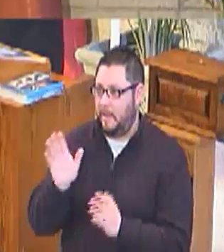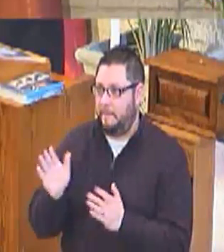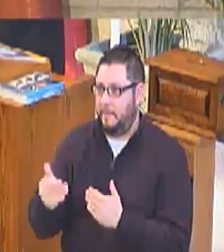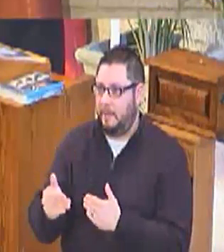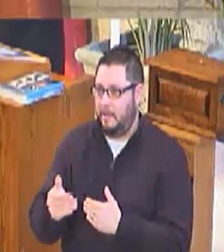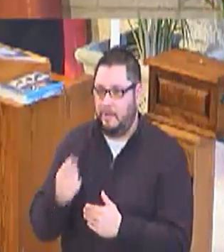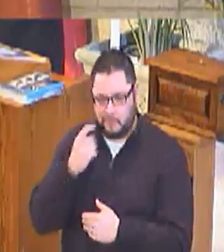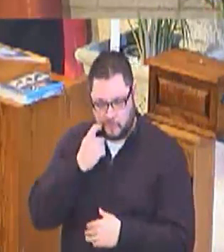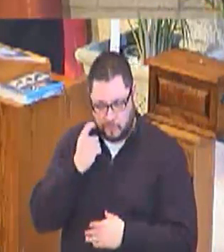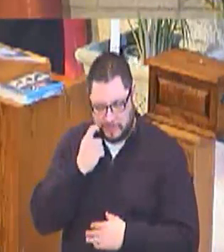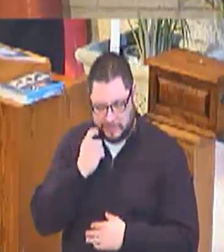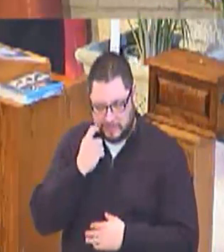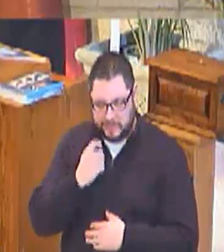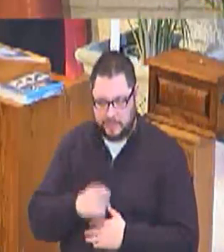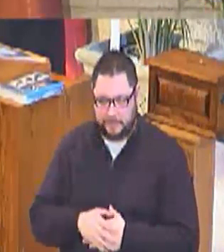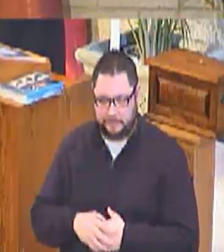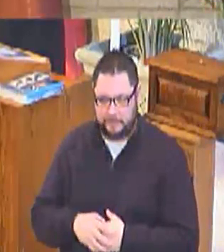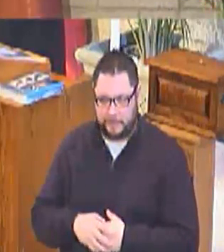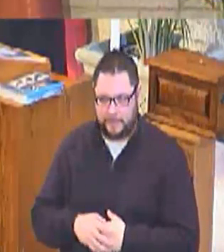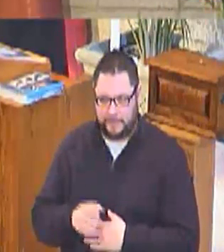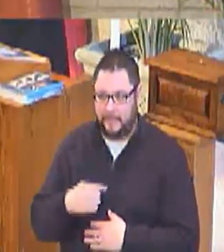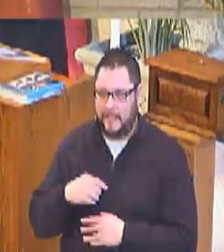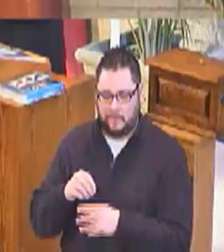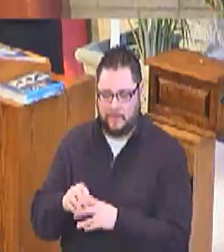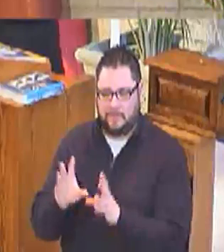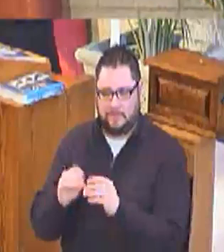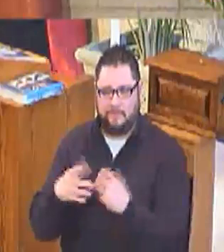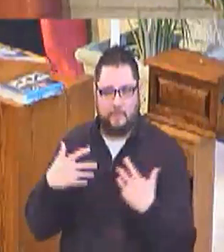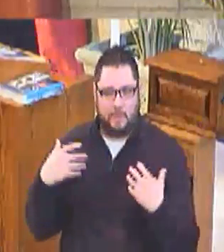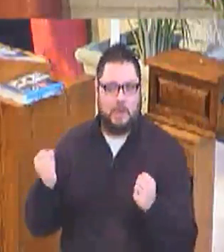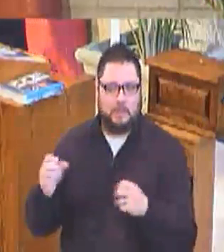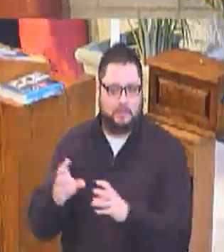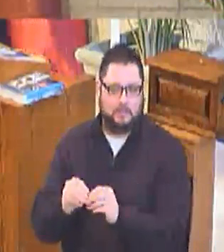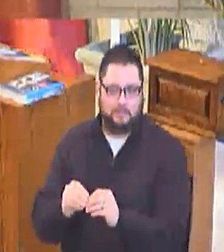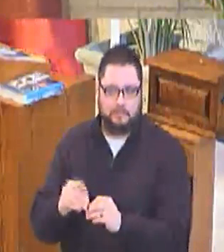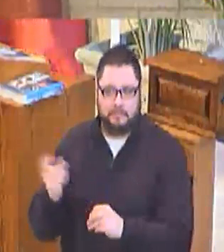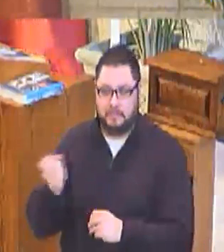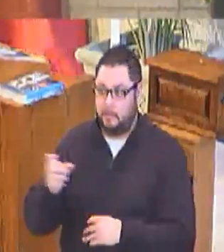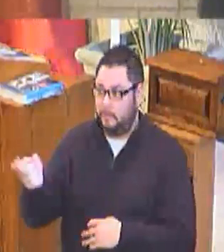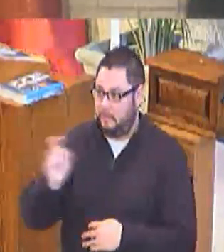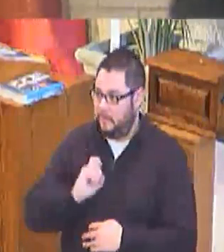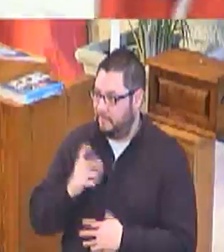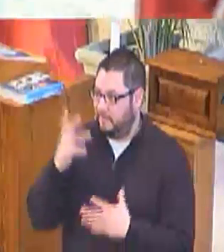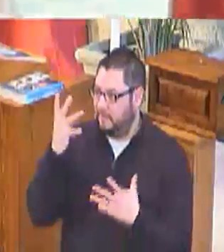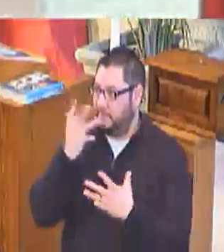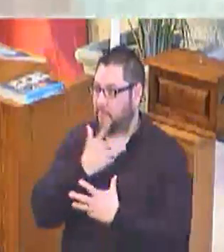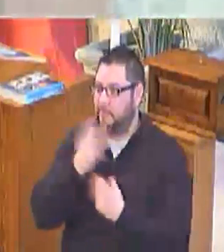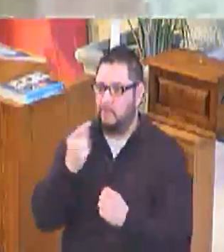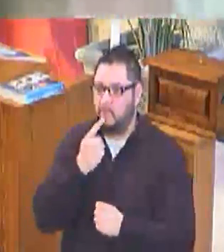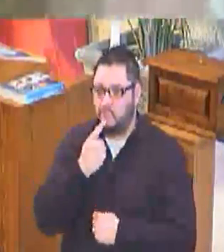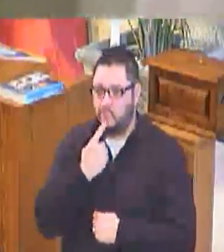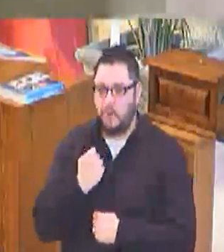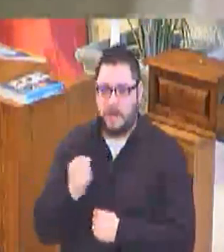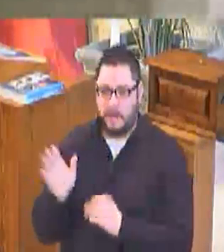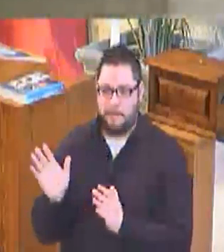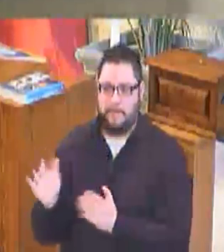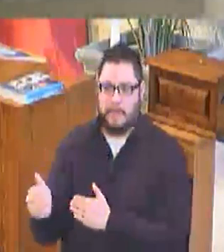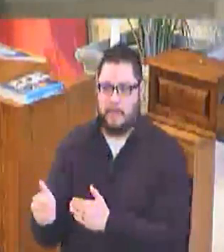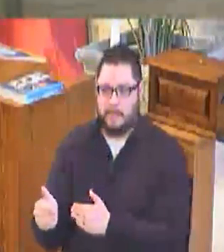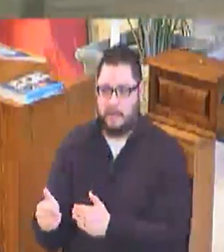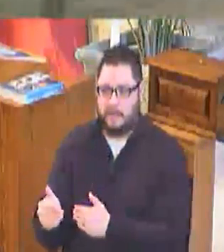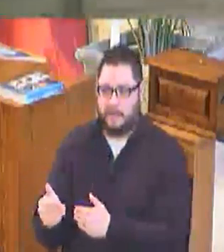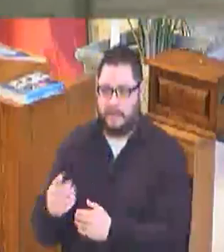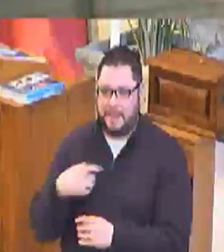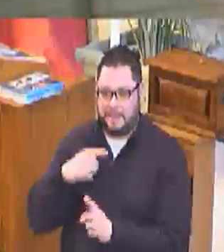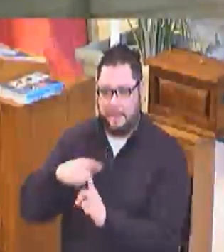I was recently in a healing session, and someone gifted me this gorgeous red box with